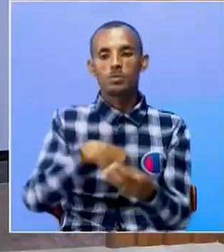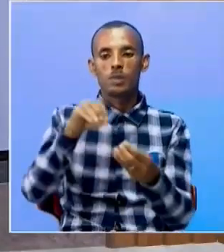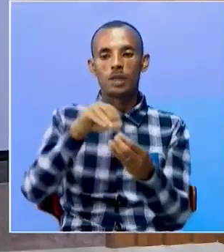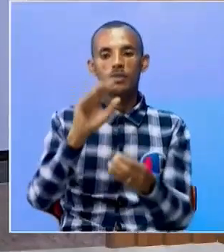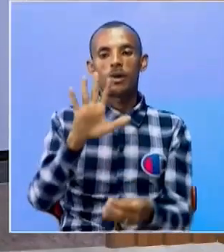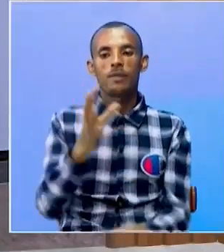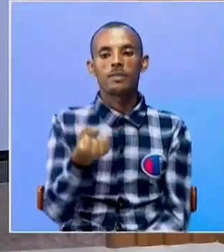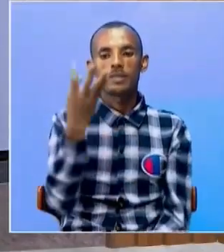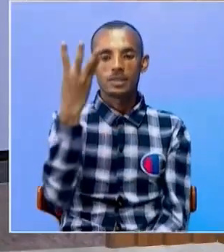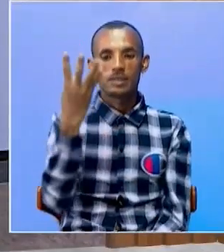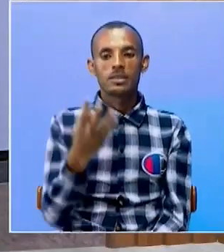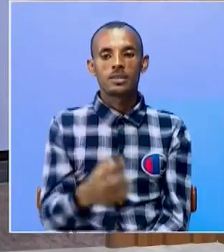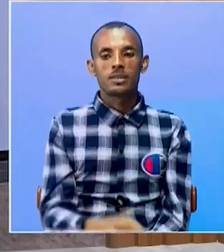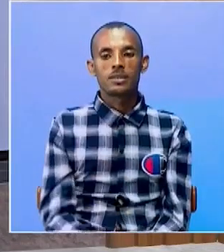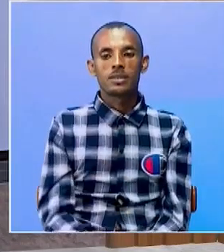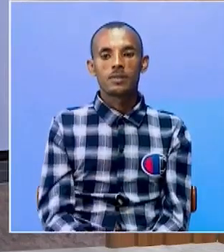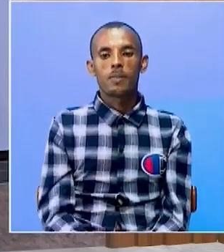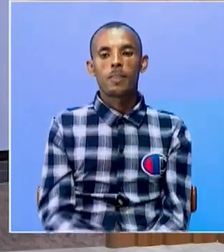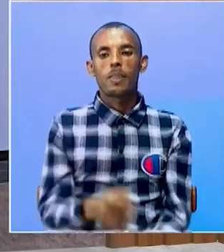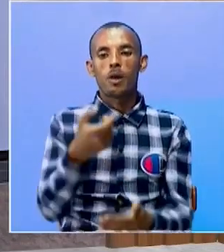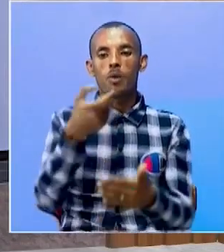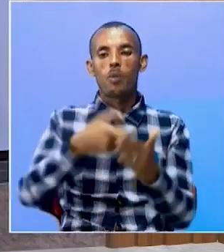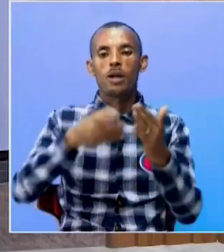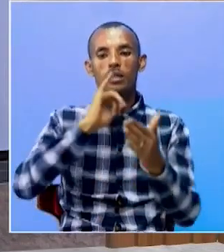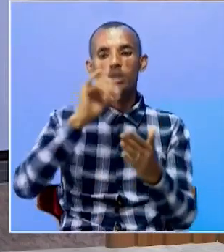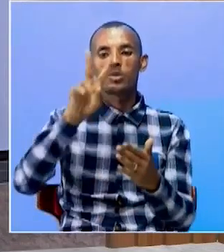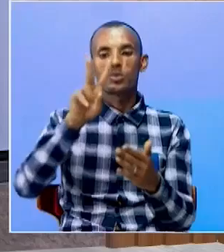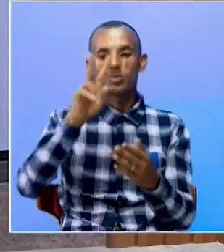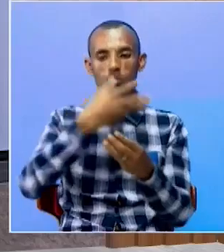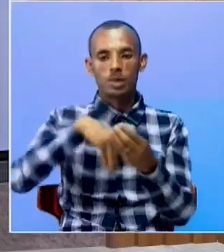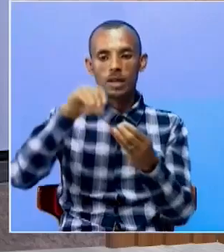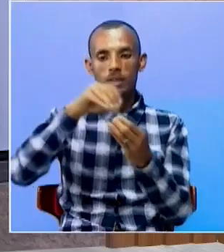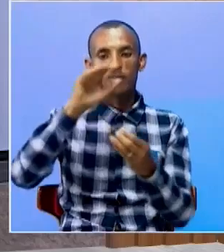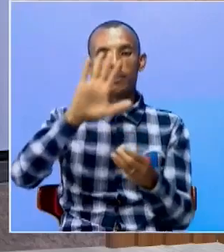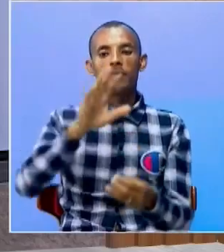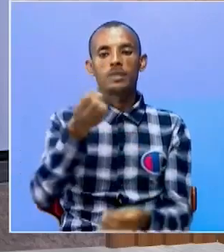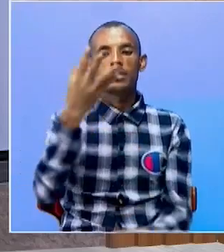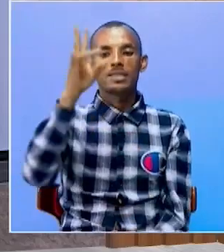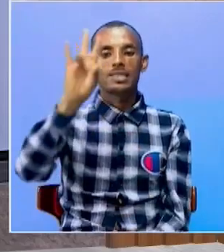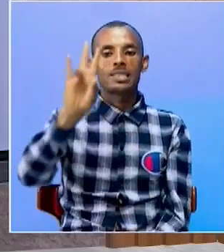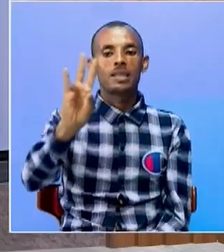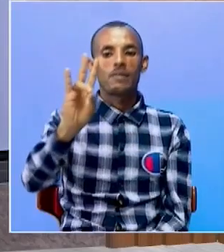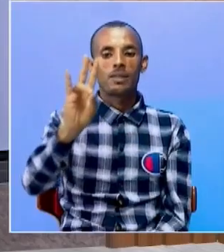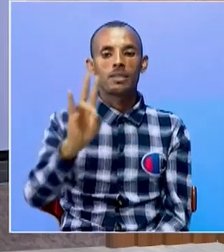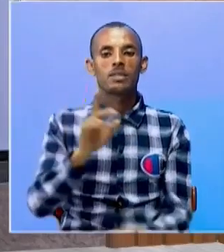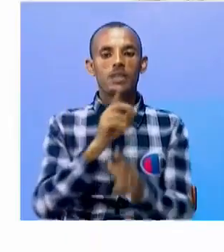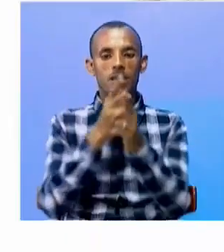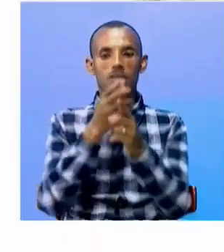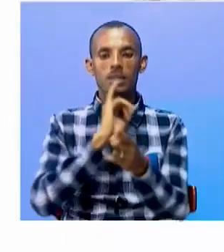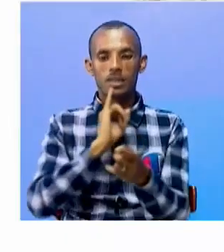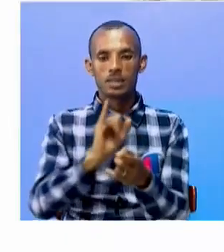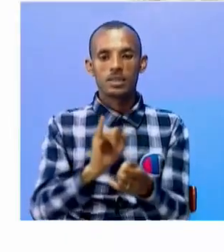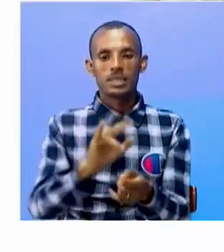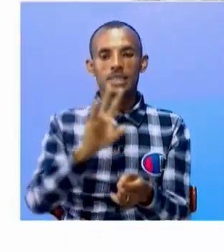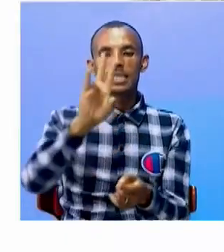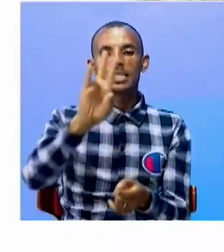5. So what's 2 plus 5? 7. Therefore, the answer for this one is